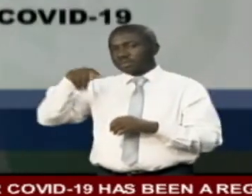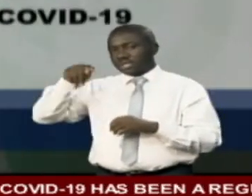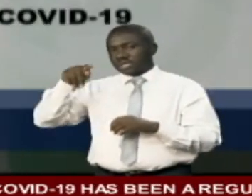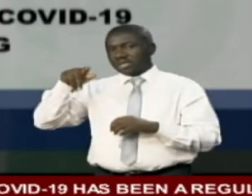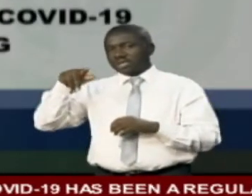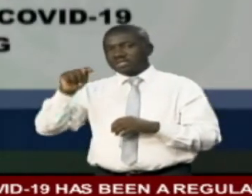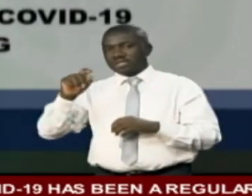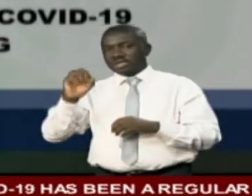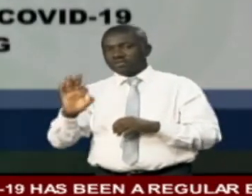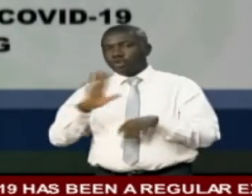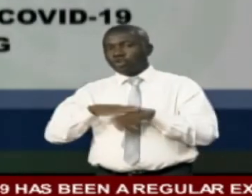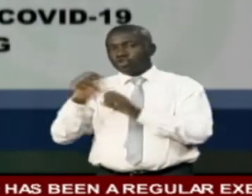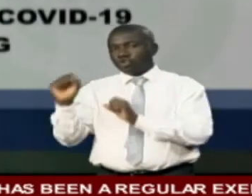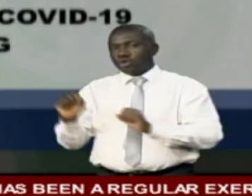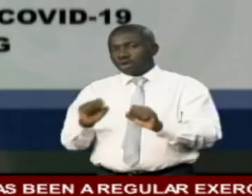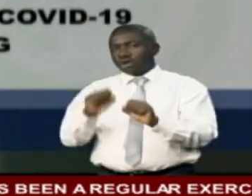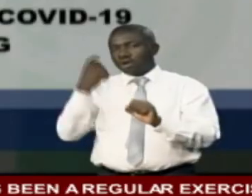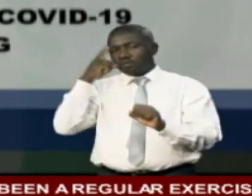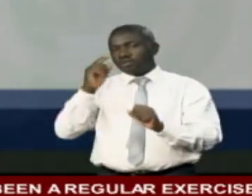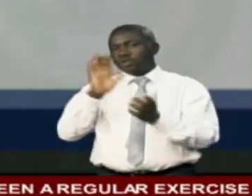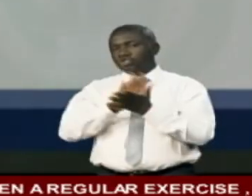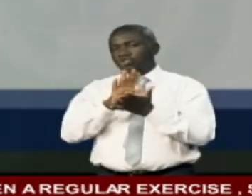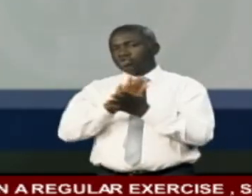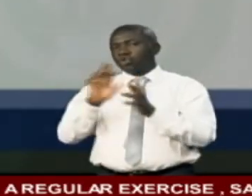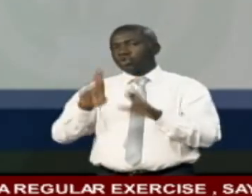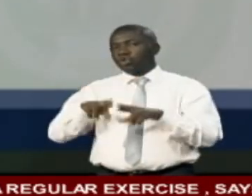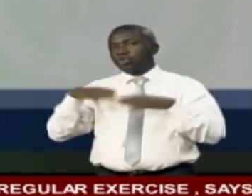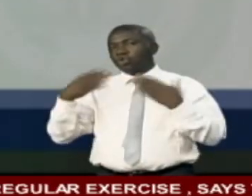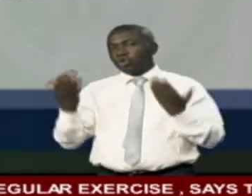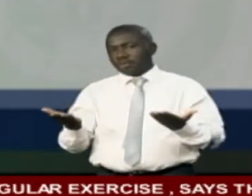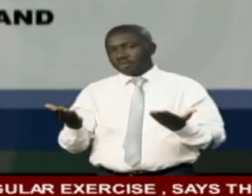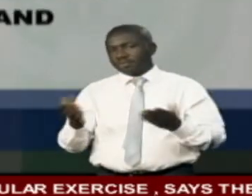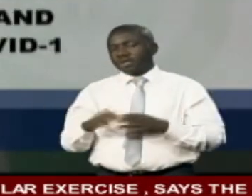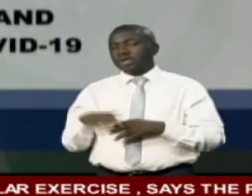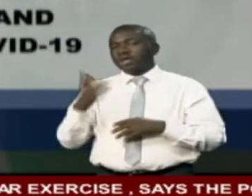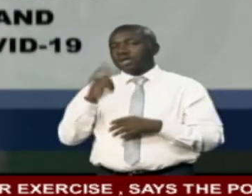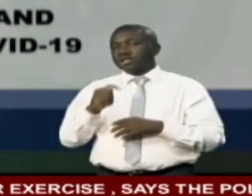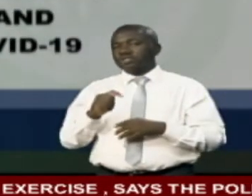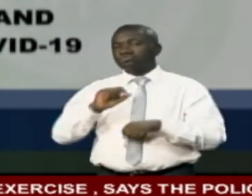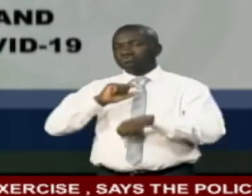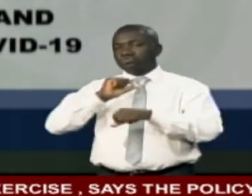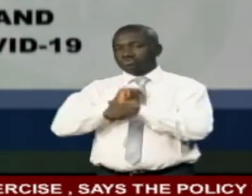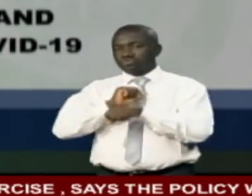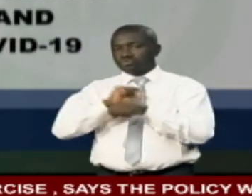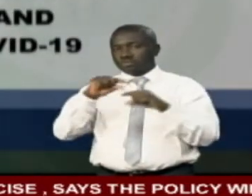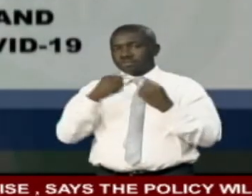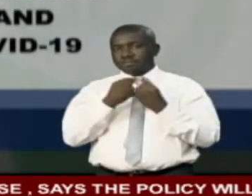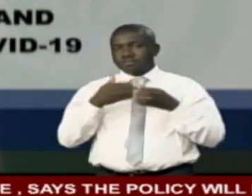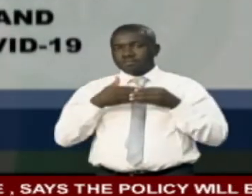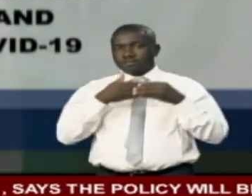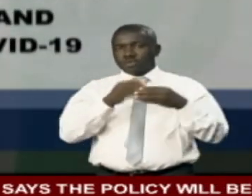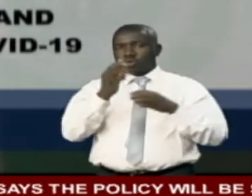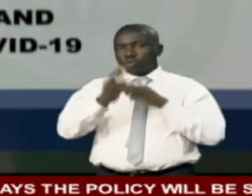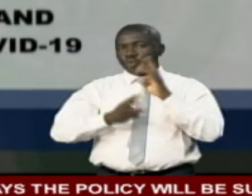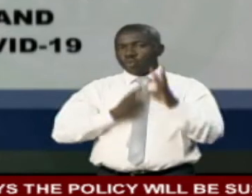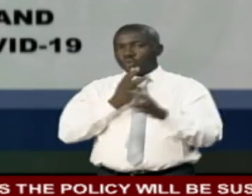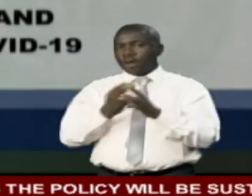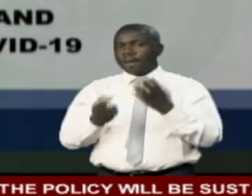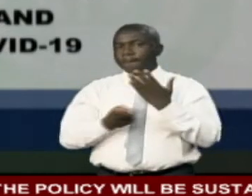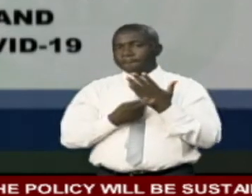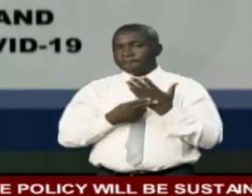strategies adopted for school reopening. The tasked team leader for the World Bank states Fiscal